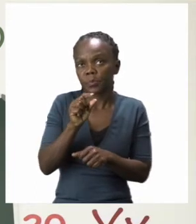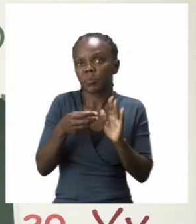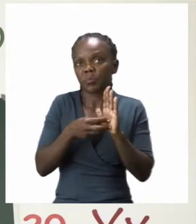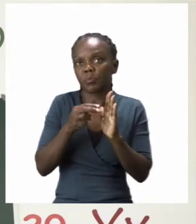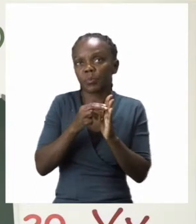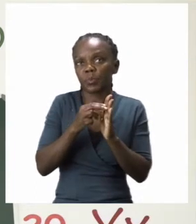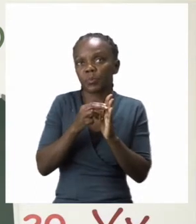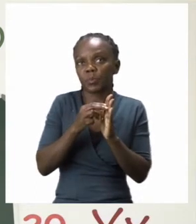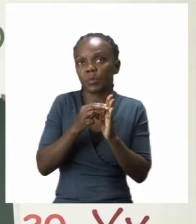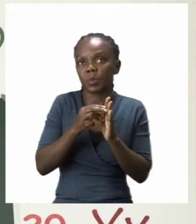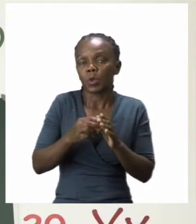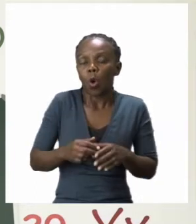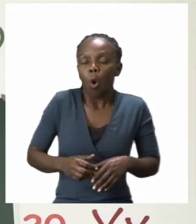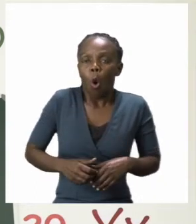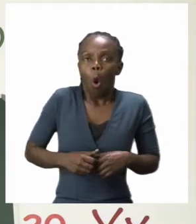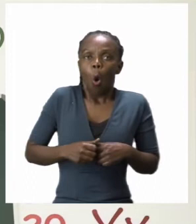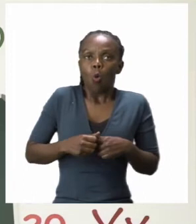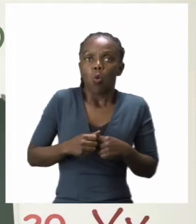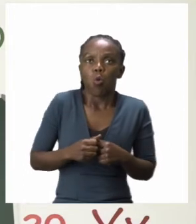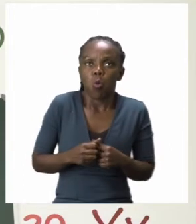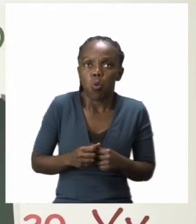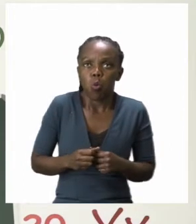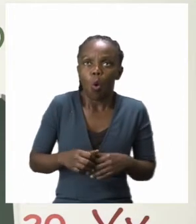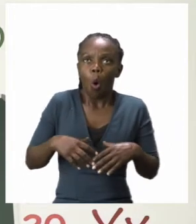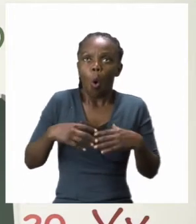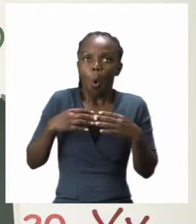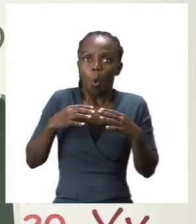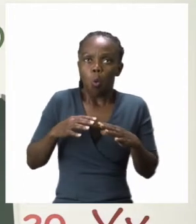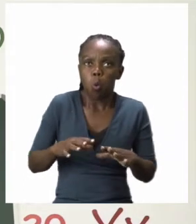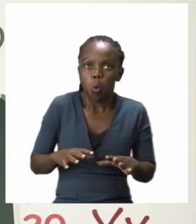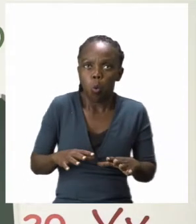huff and puff and